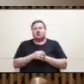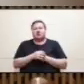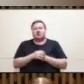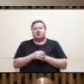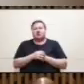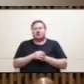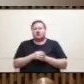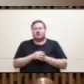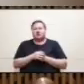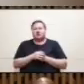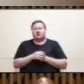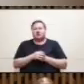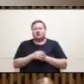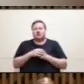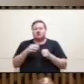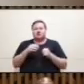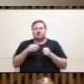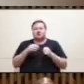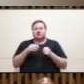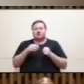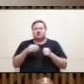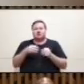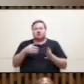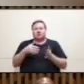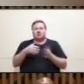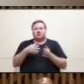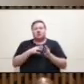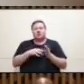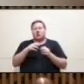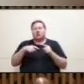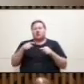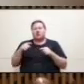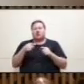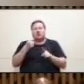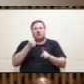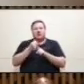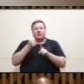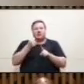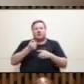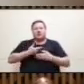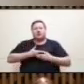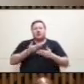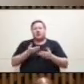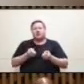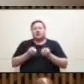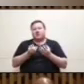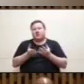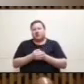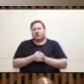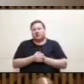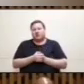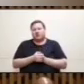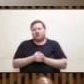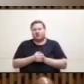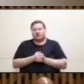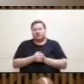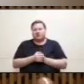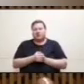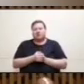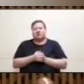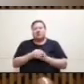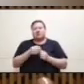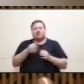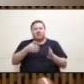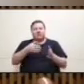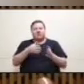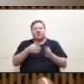there. Has it impacted negatively in service delivery? And I must say, Chair, through you, these vacancies of senior